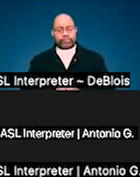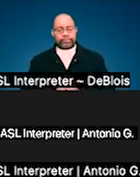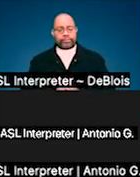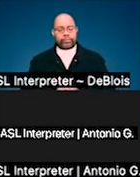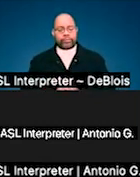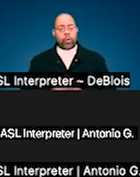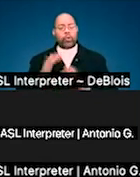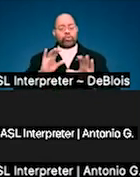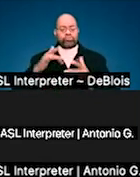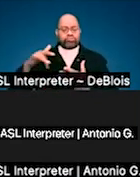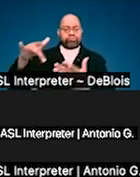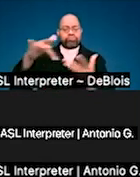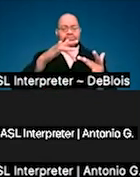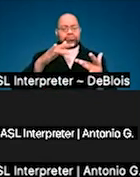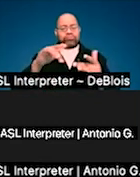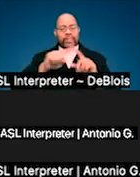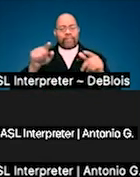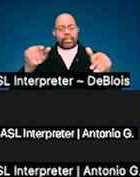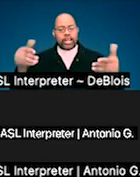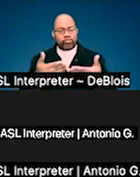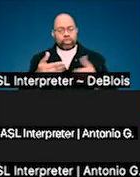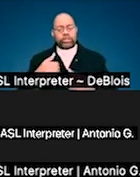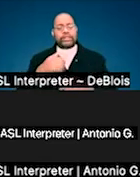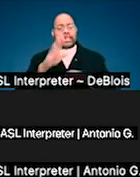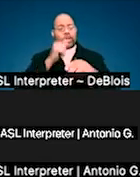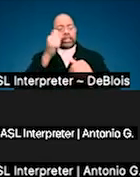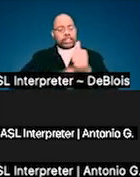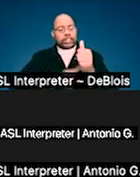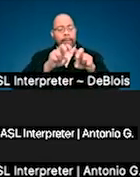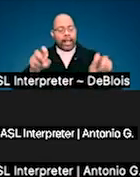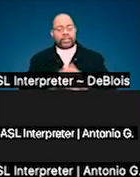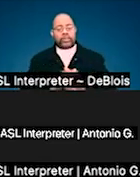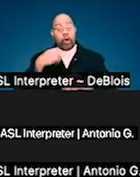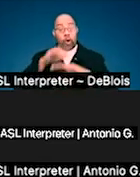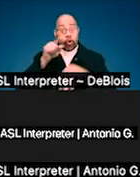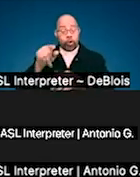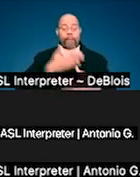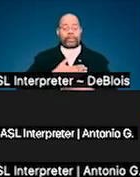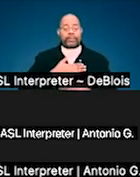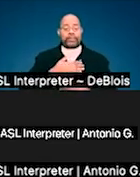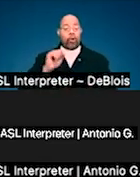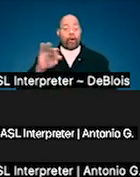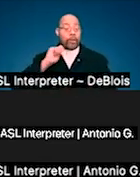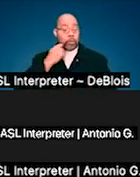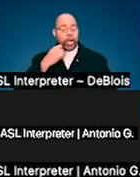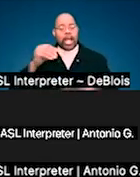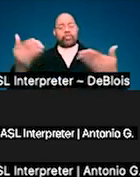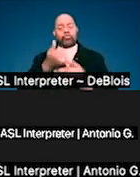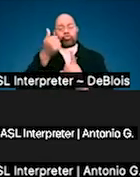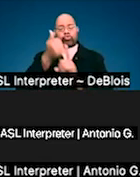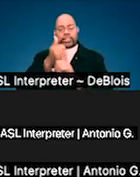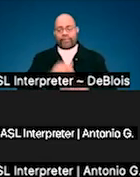do a round of introductions. So I'll call on each panelist. When I call on you, please come off mute and introduce